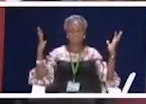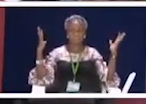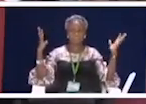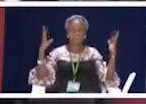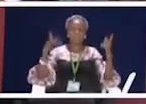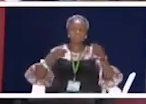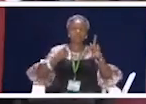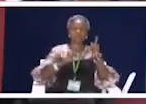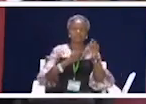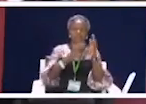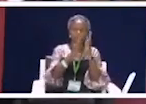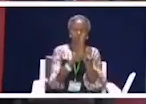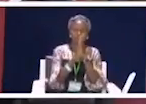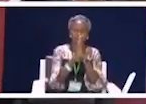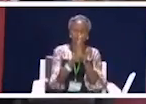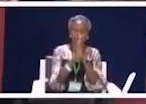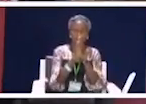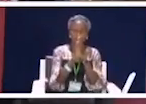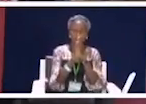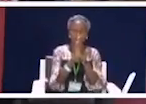Shall we pray, please?